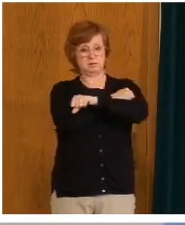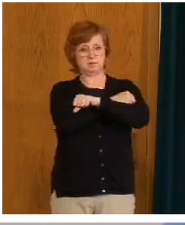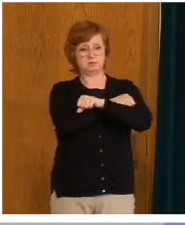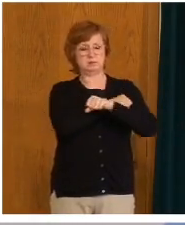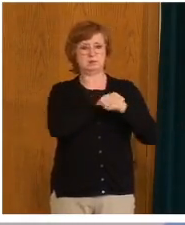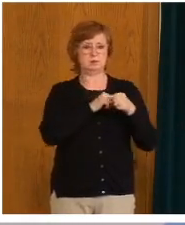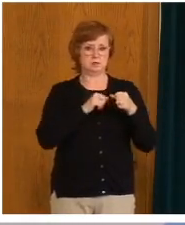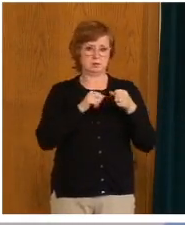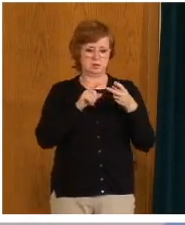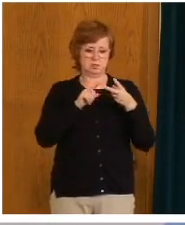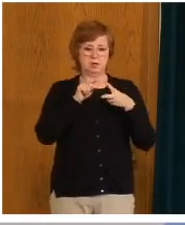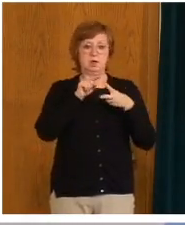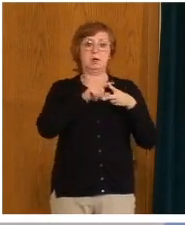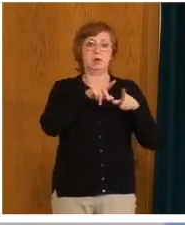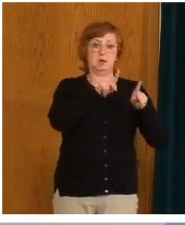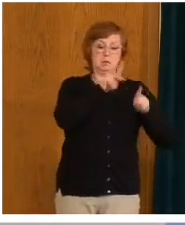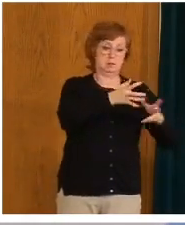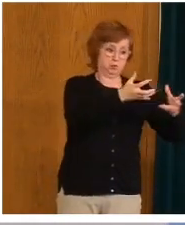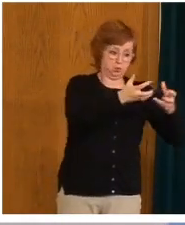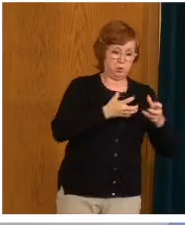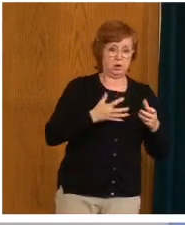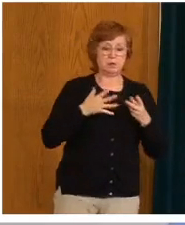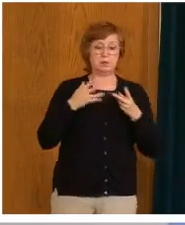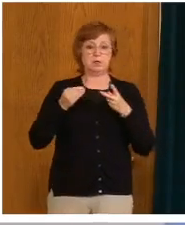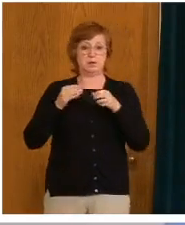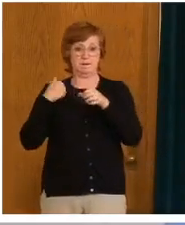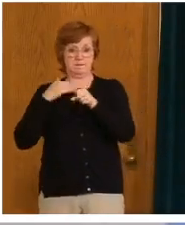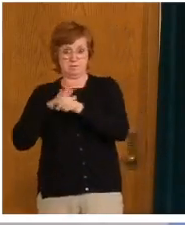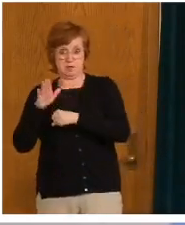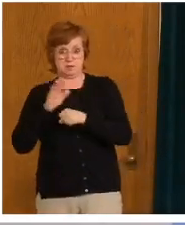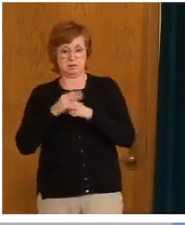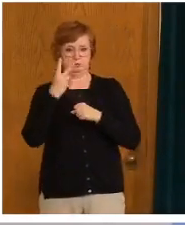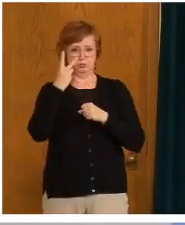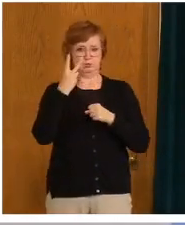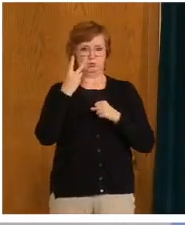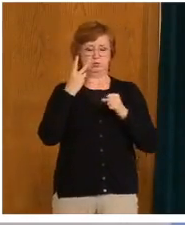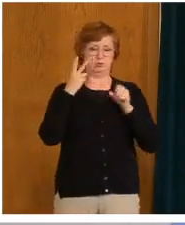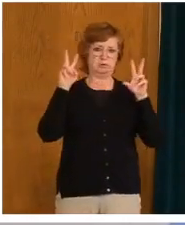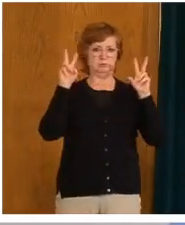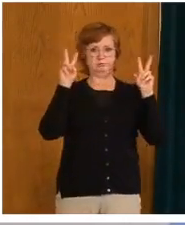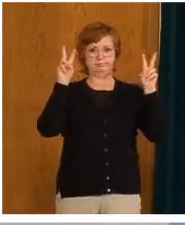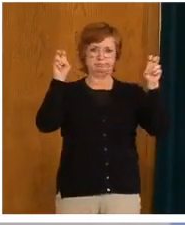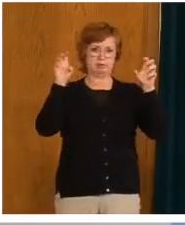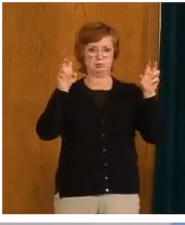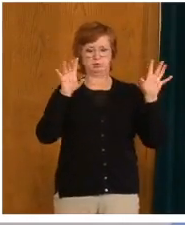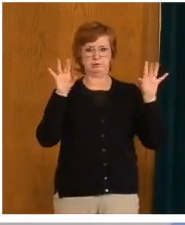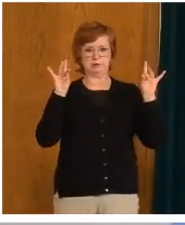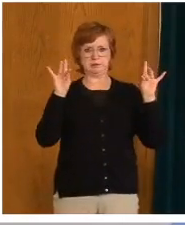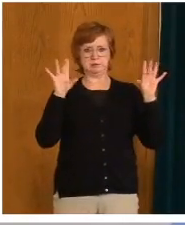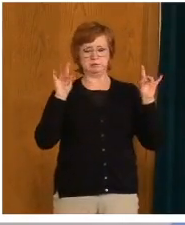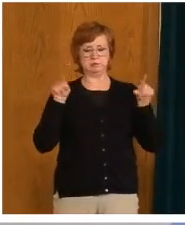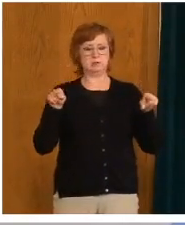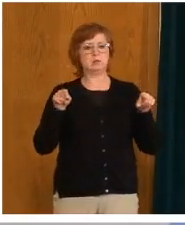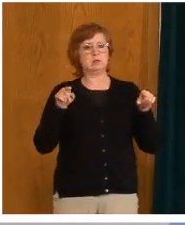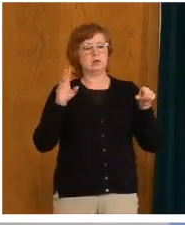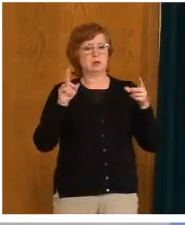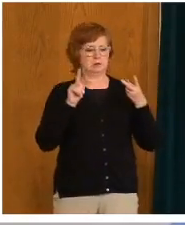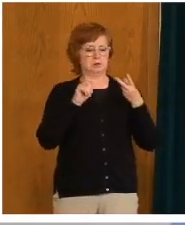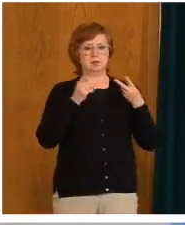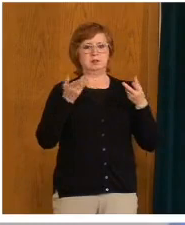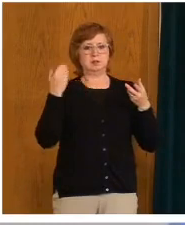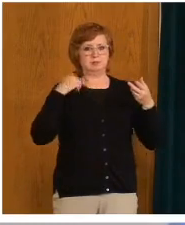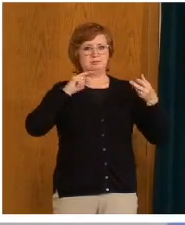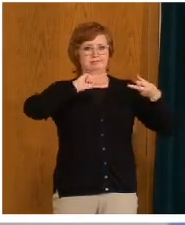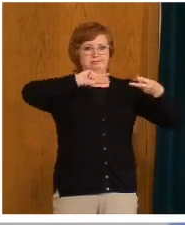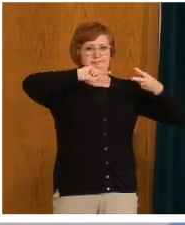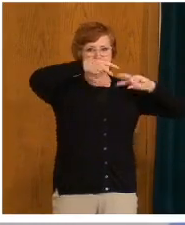ahead than we are today, both on first and second doses. But just to address some of the things that have happened literally over the last couple of weeks since May 11th, we